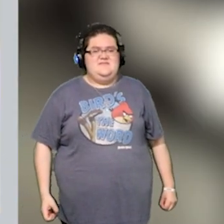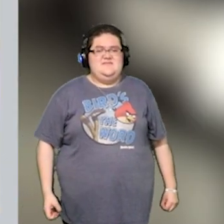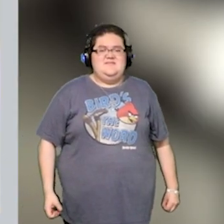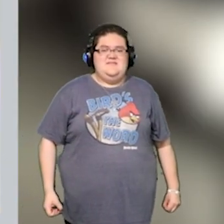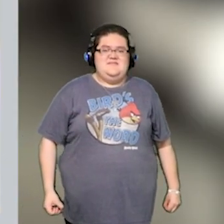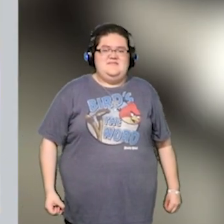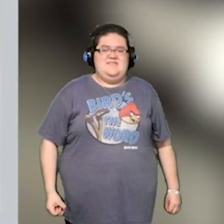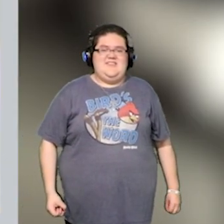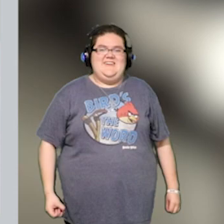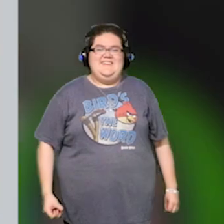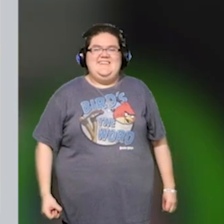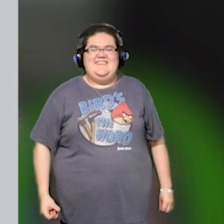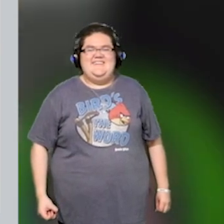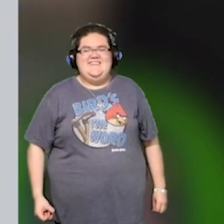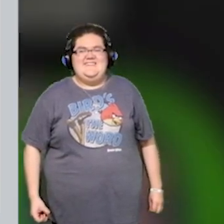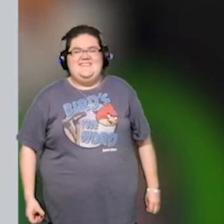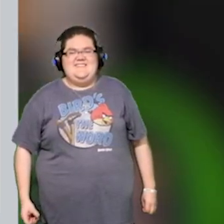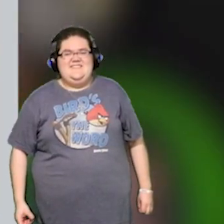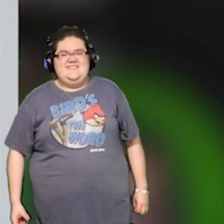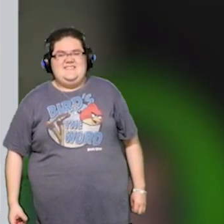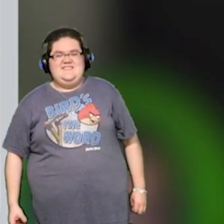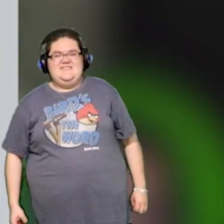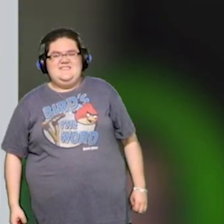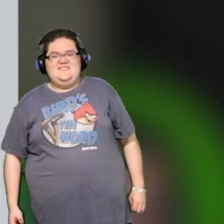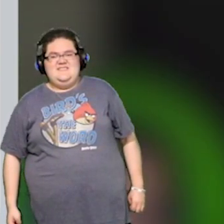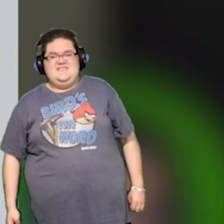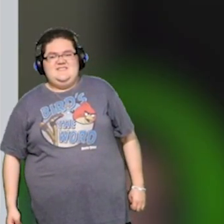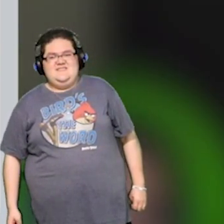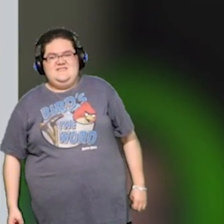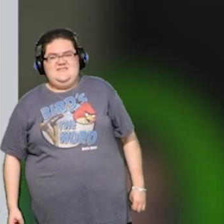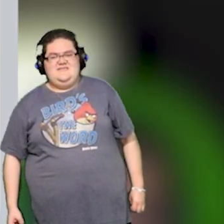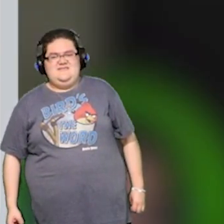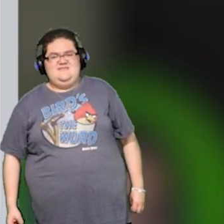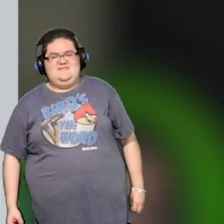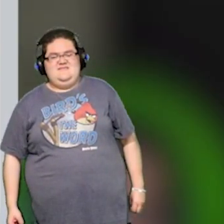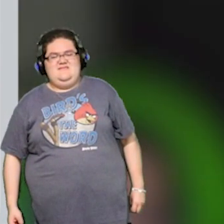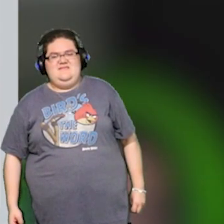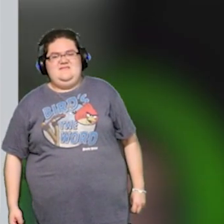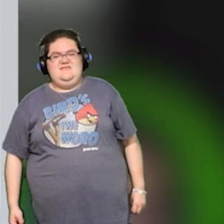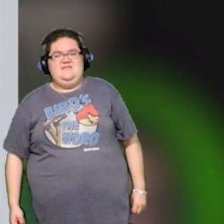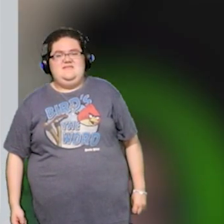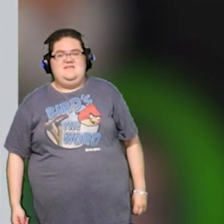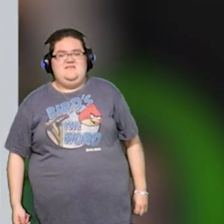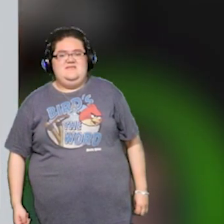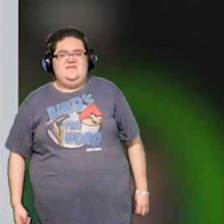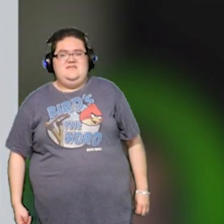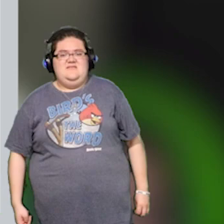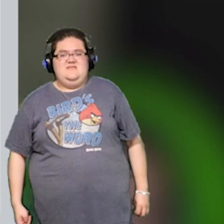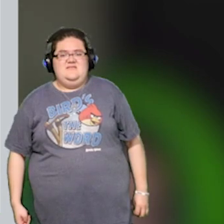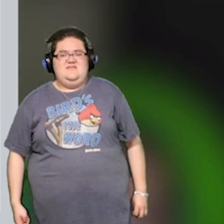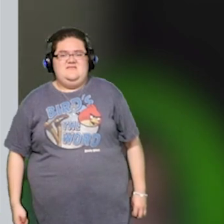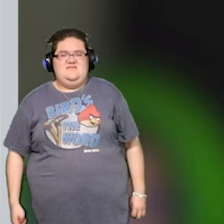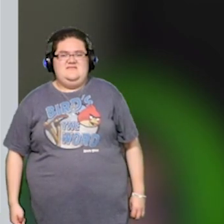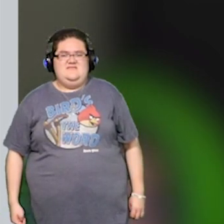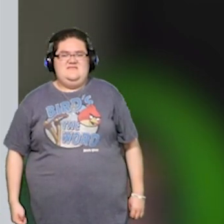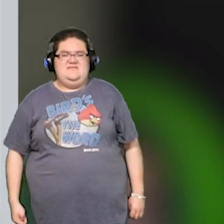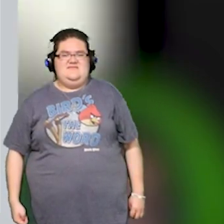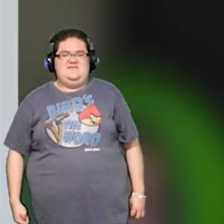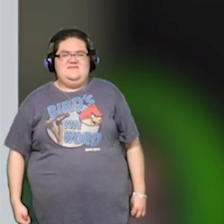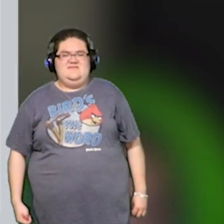He got it. How committed do you have to be to have your head hit the floor first? Look at his head.